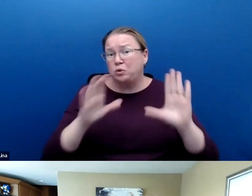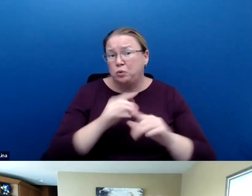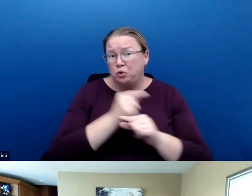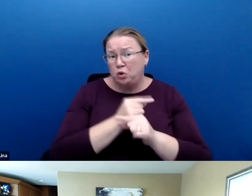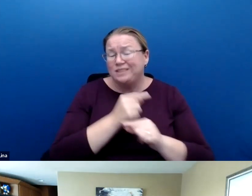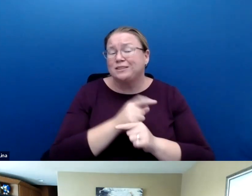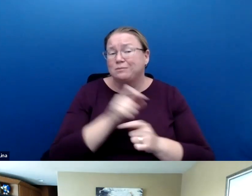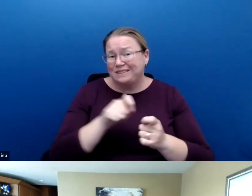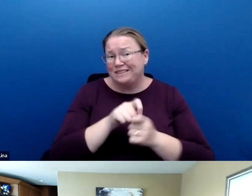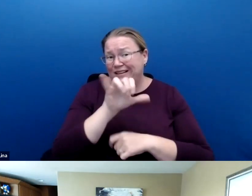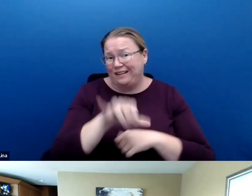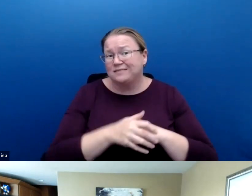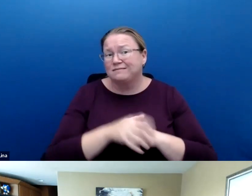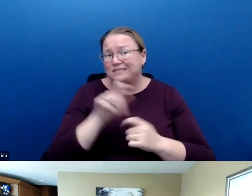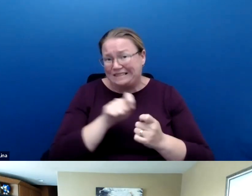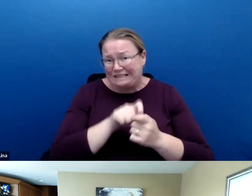guardianship, exactly that.